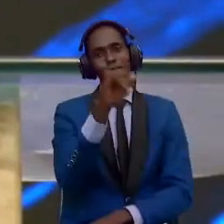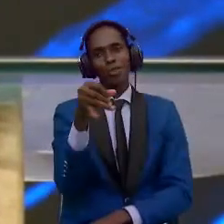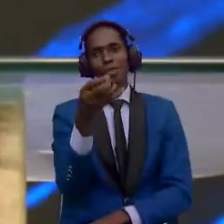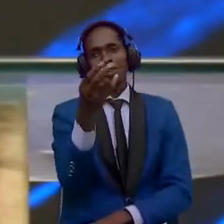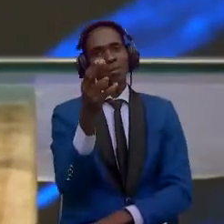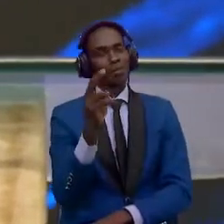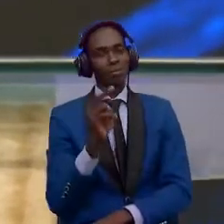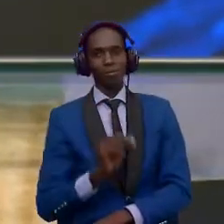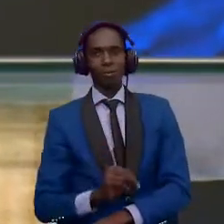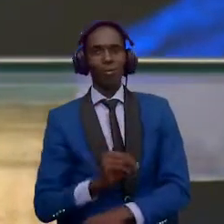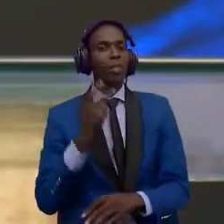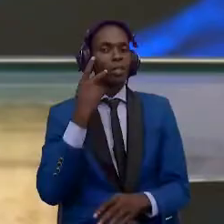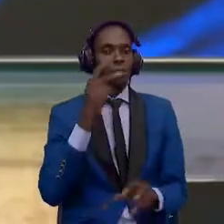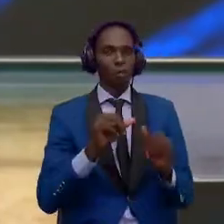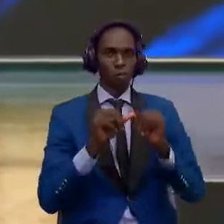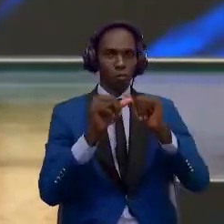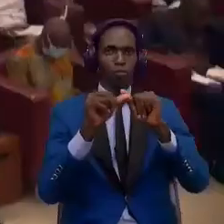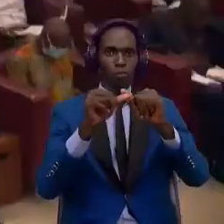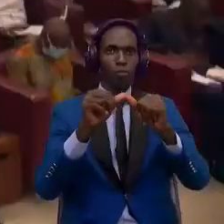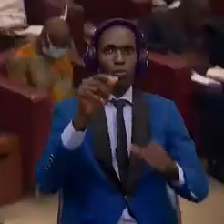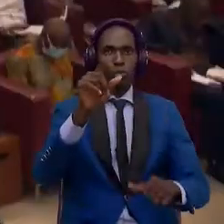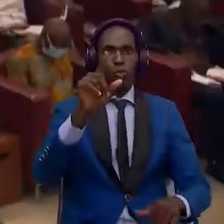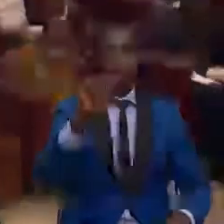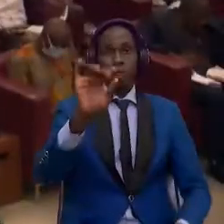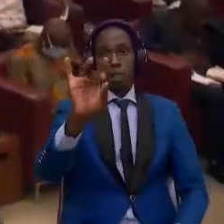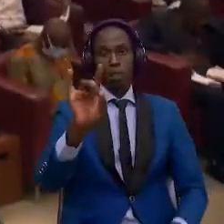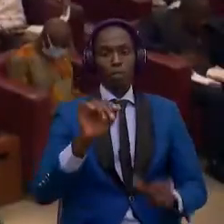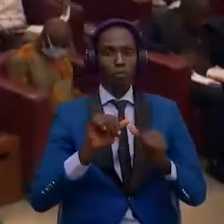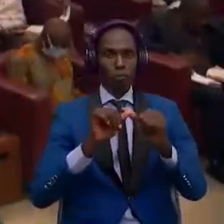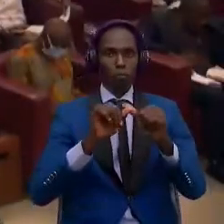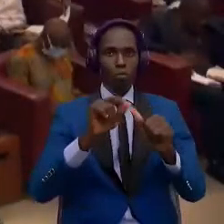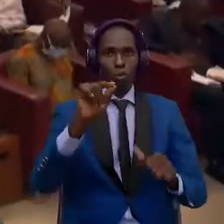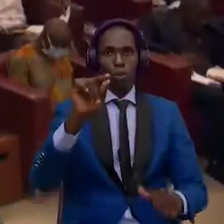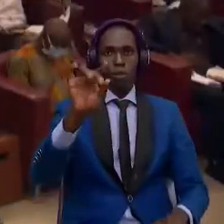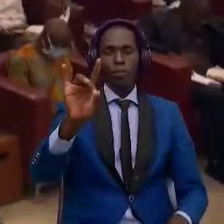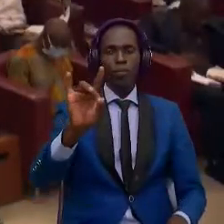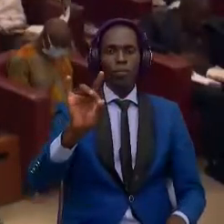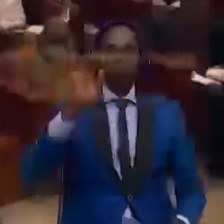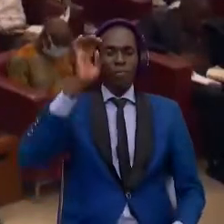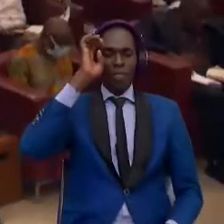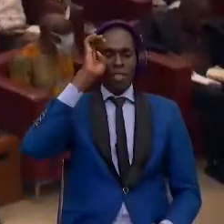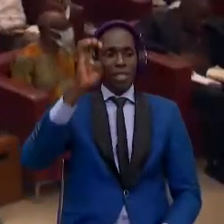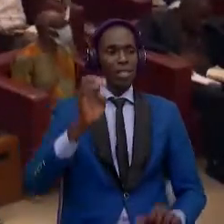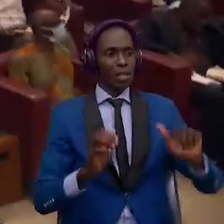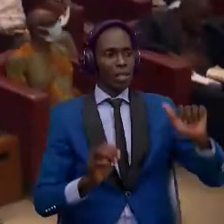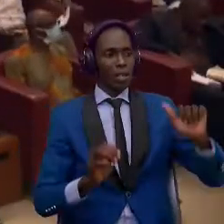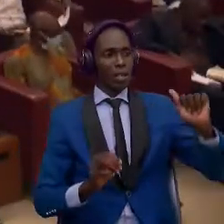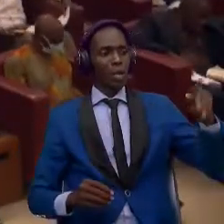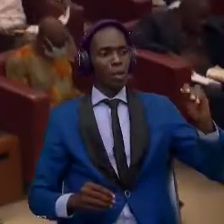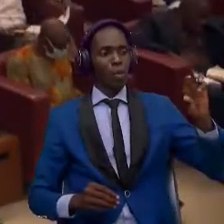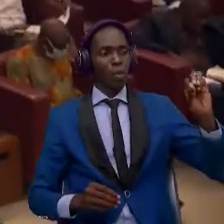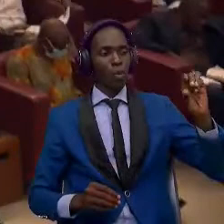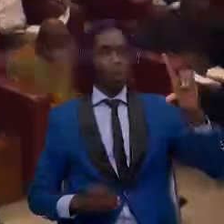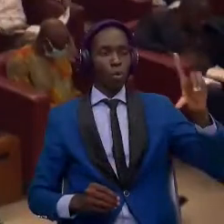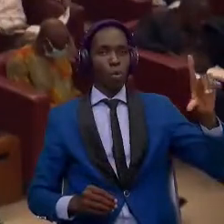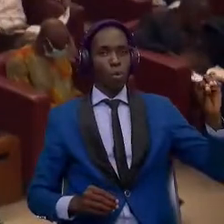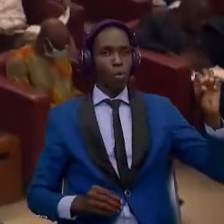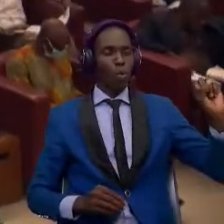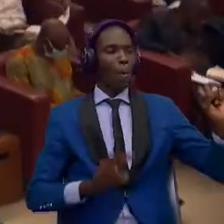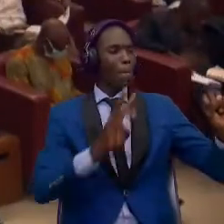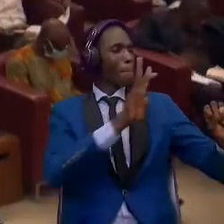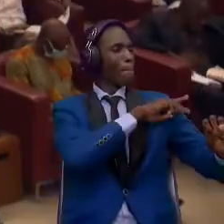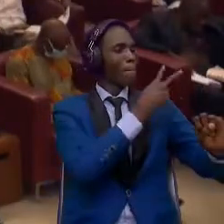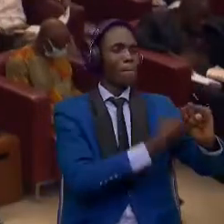verse 28. In verse 28, he, Apollos, mightily convinced the